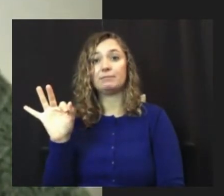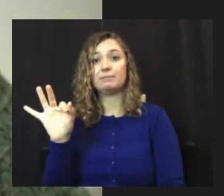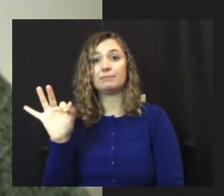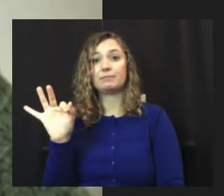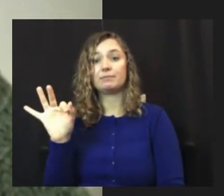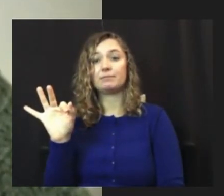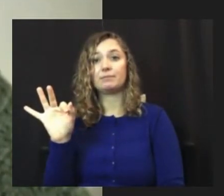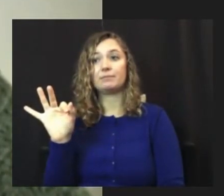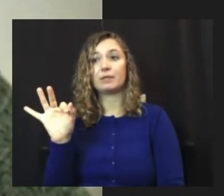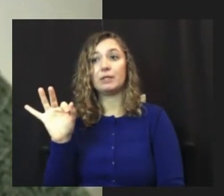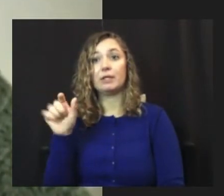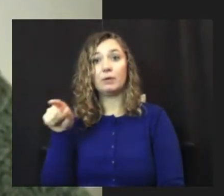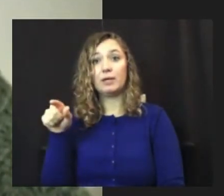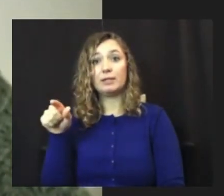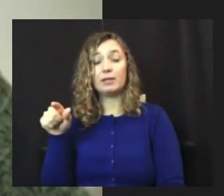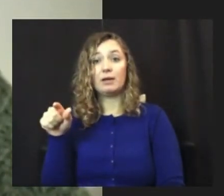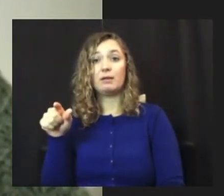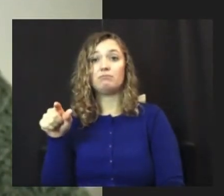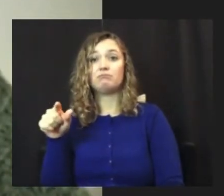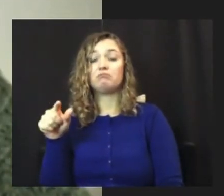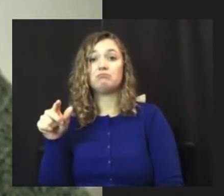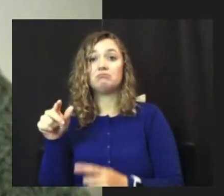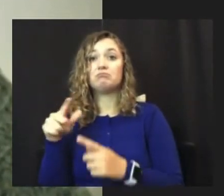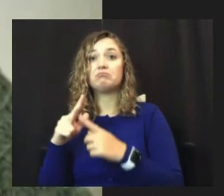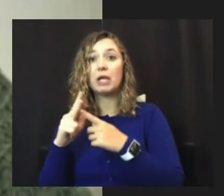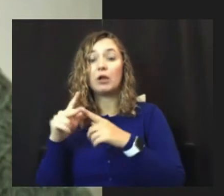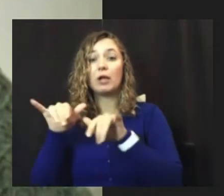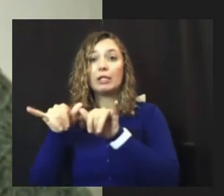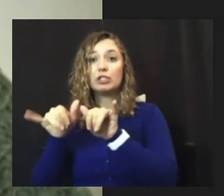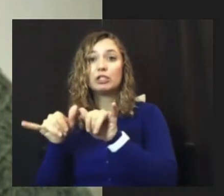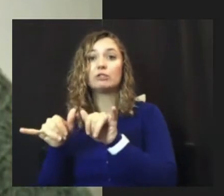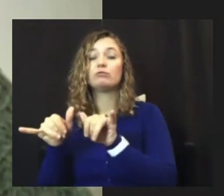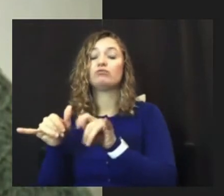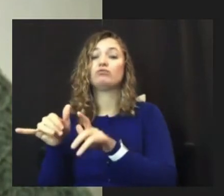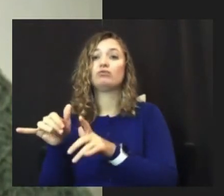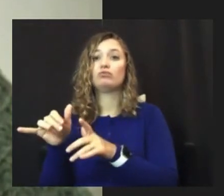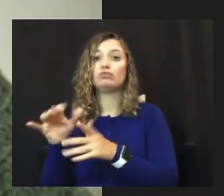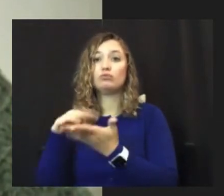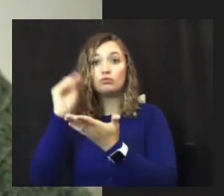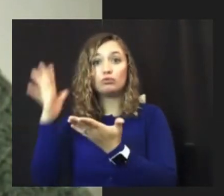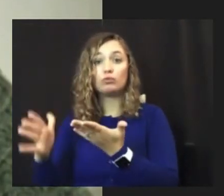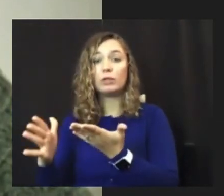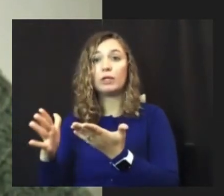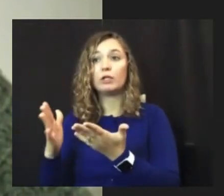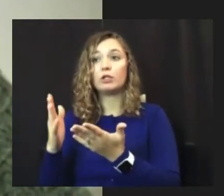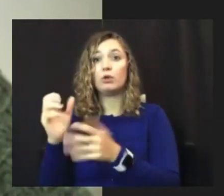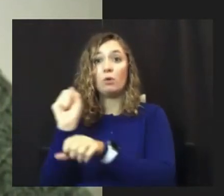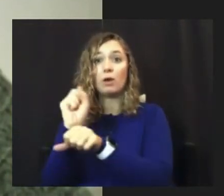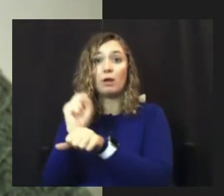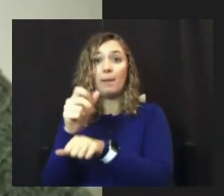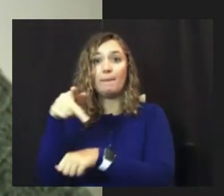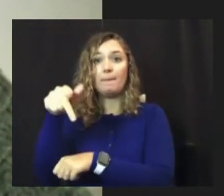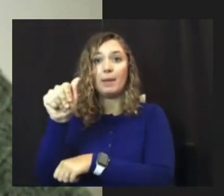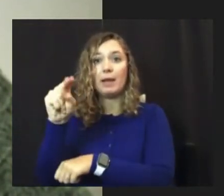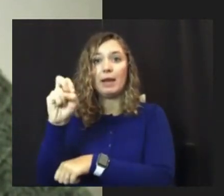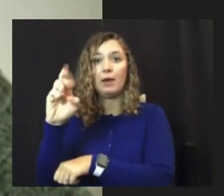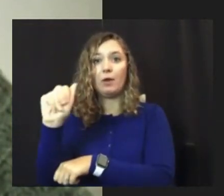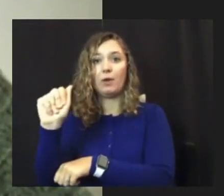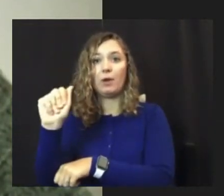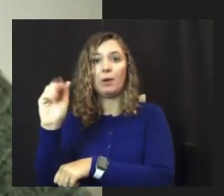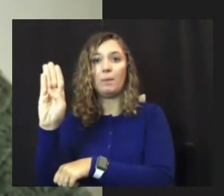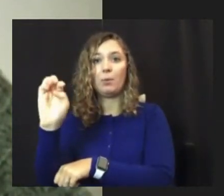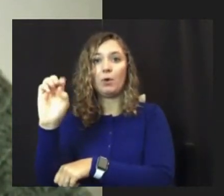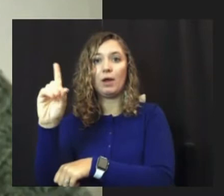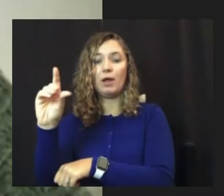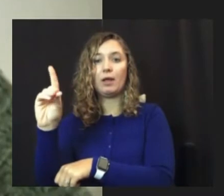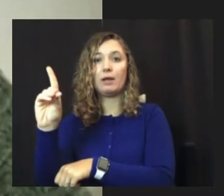mechanical engineering student, and he was working at Panera Bread. And one day he was going